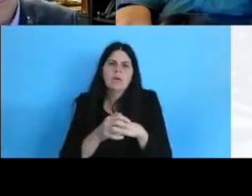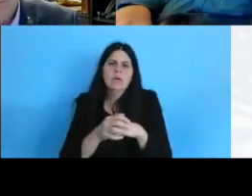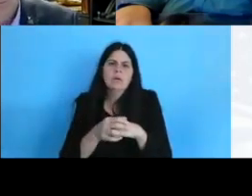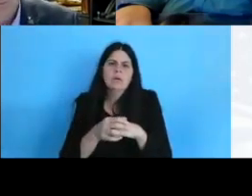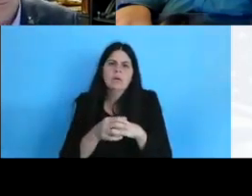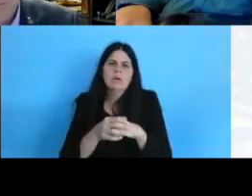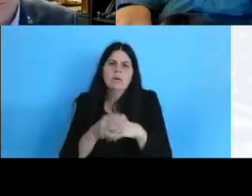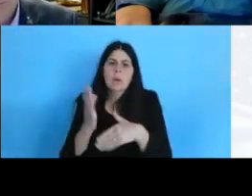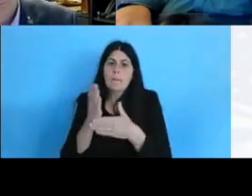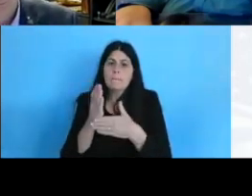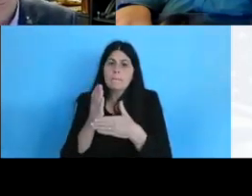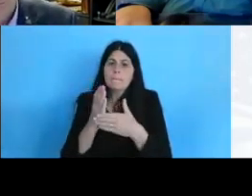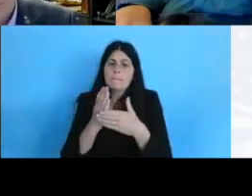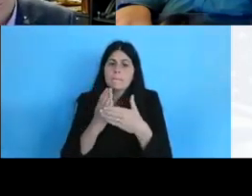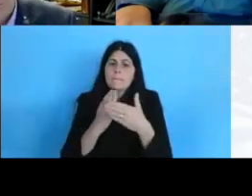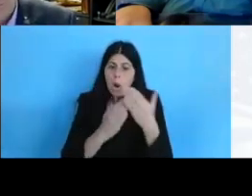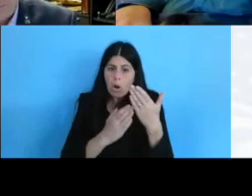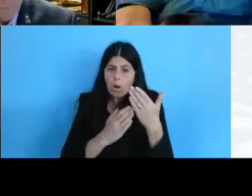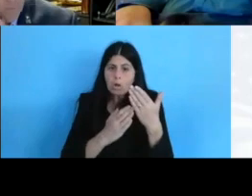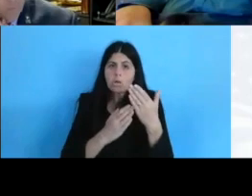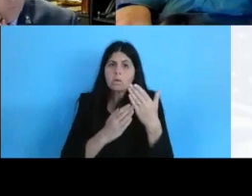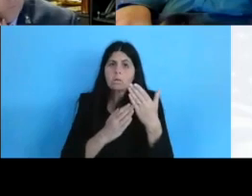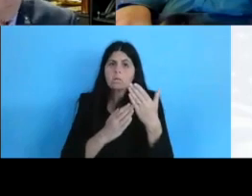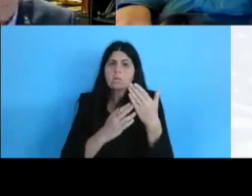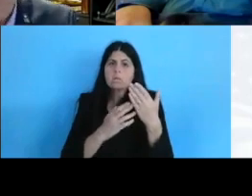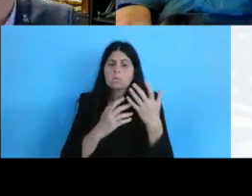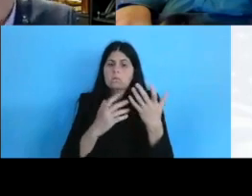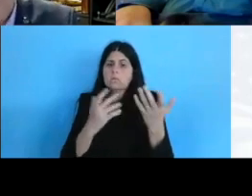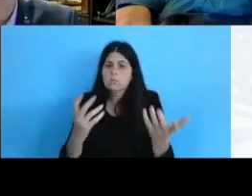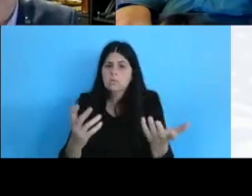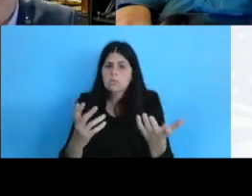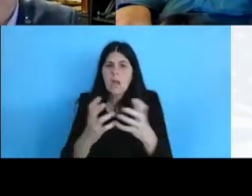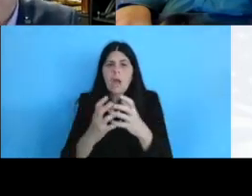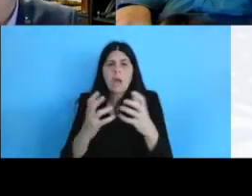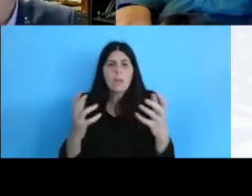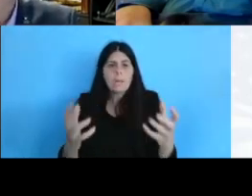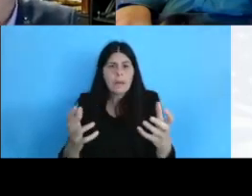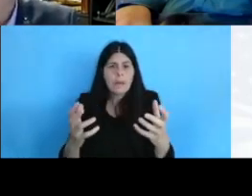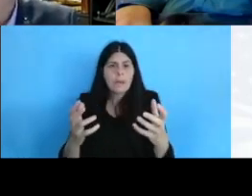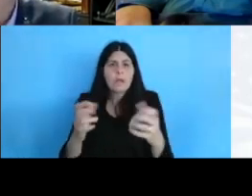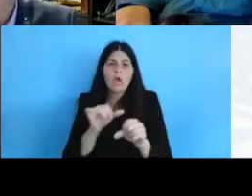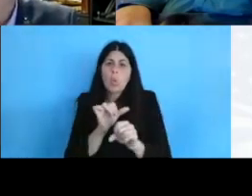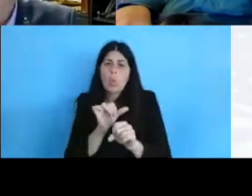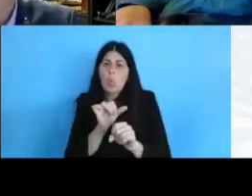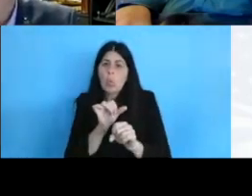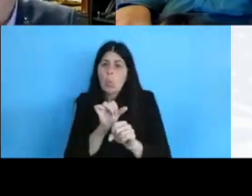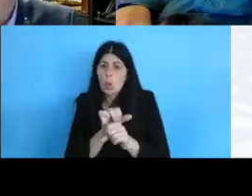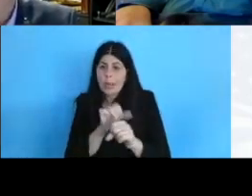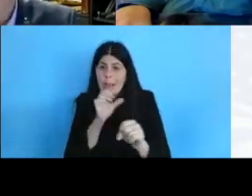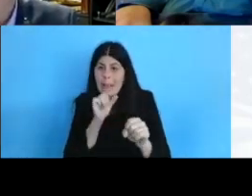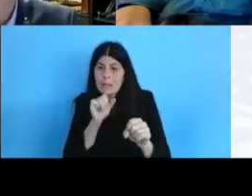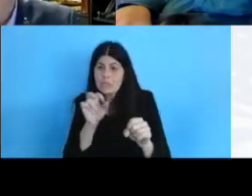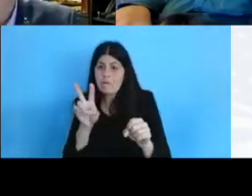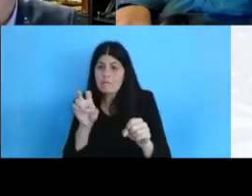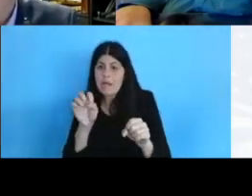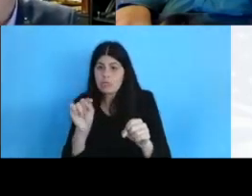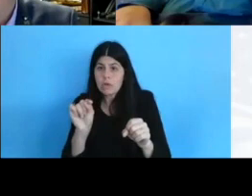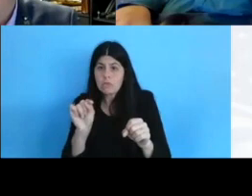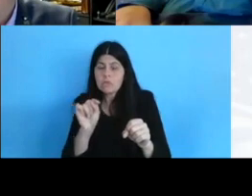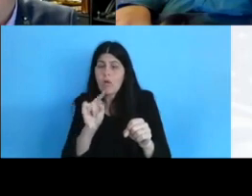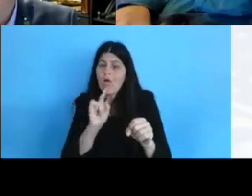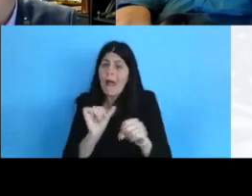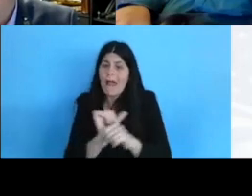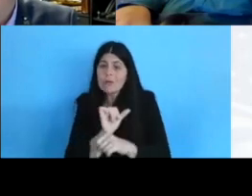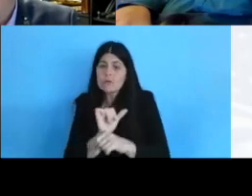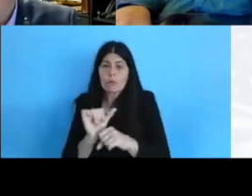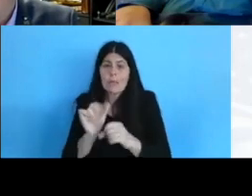how many of those working age veterans are actually participating in the workforce